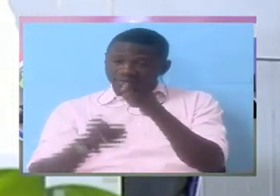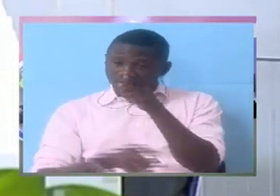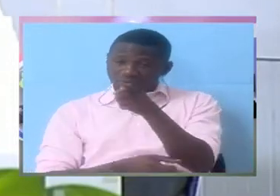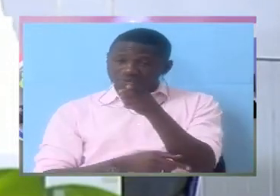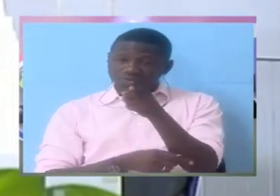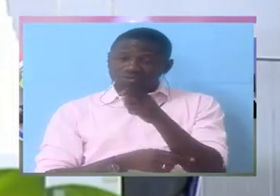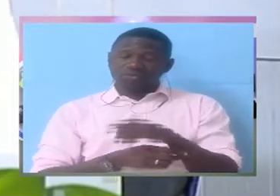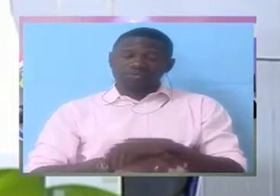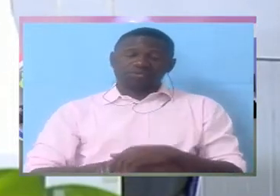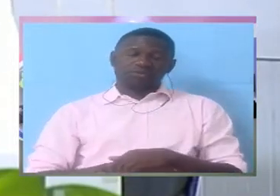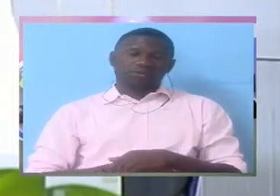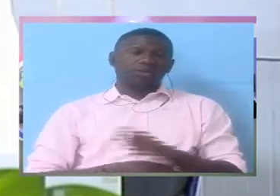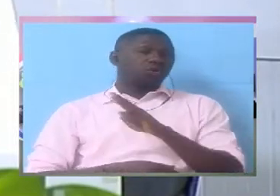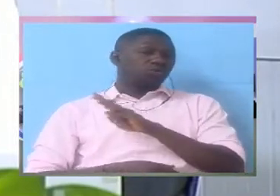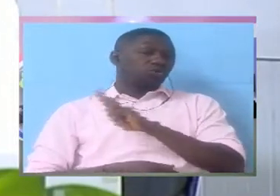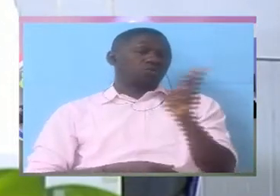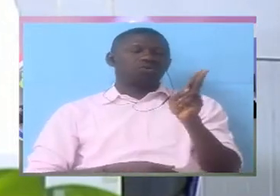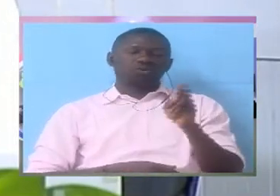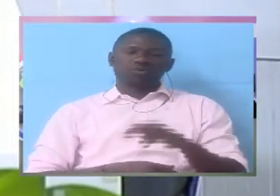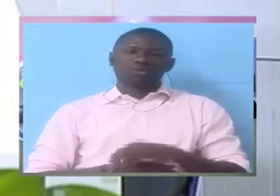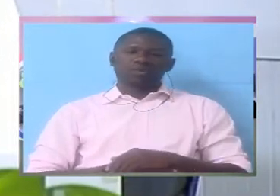It goes to the director general.